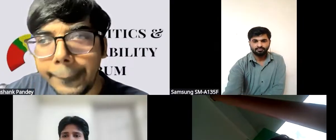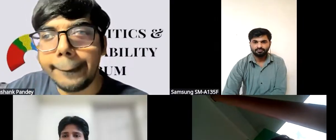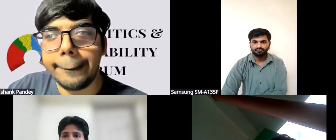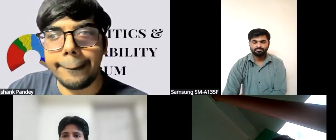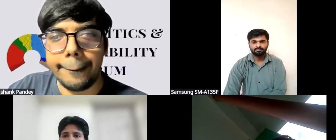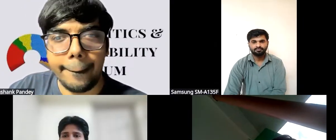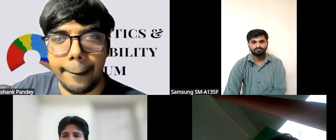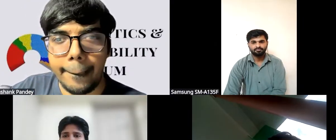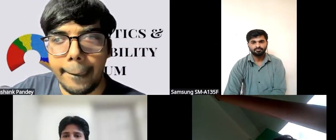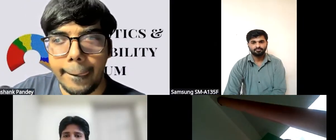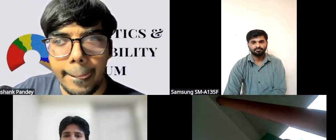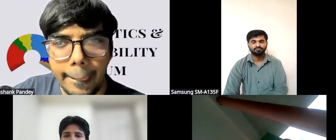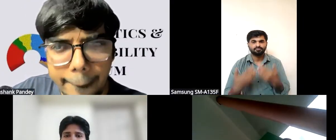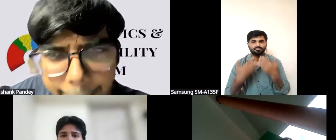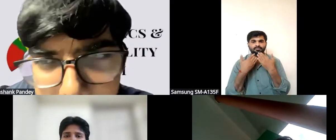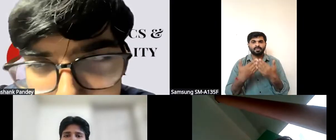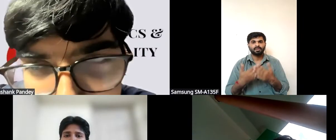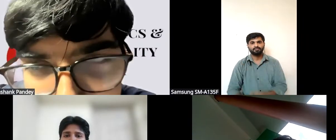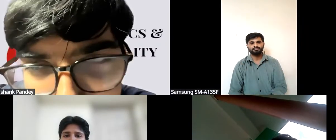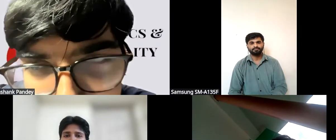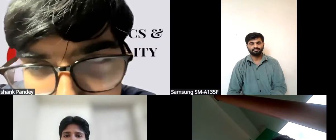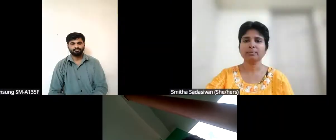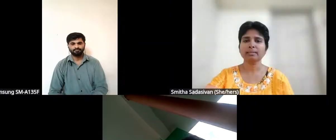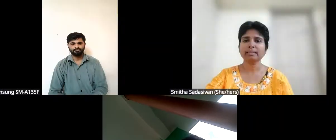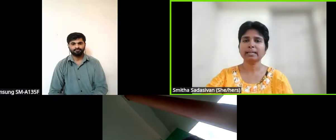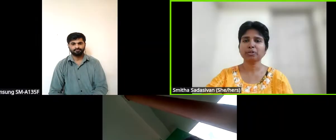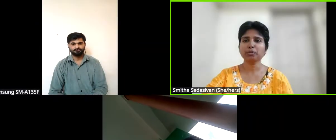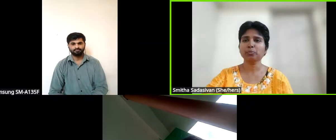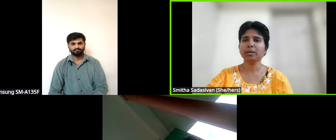you. Thank you all. Thank you. Bye.